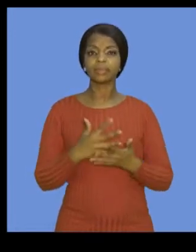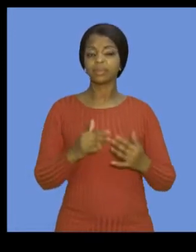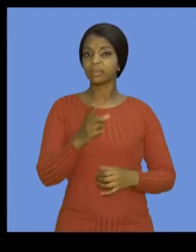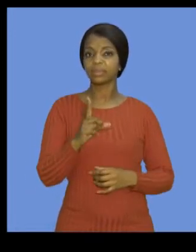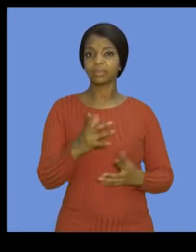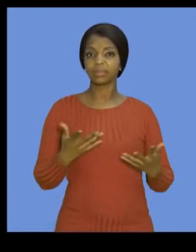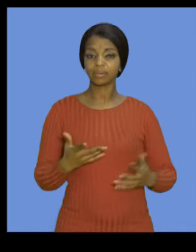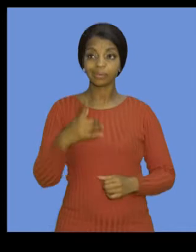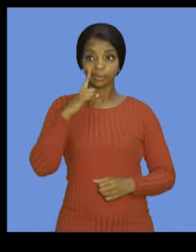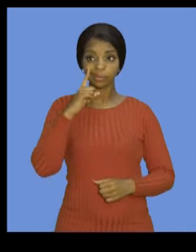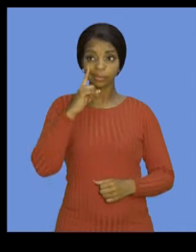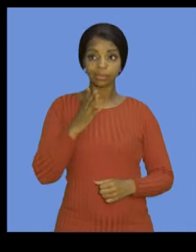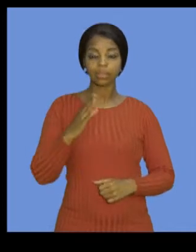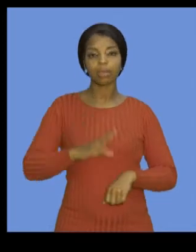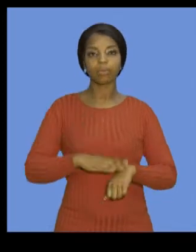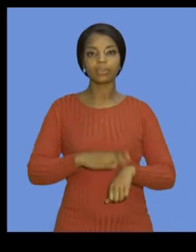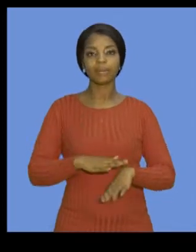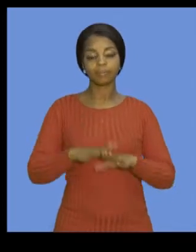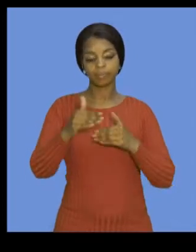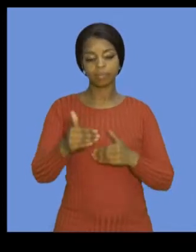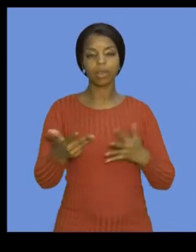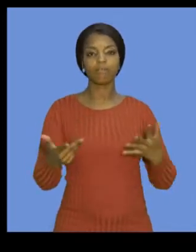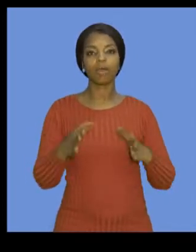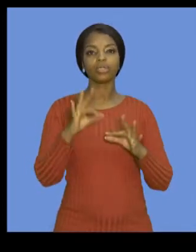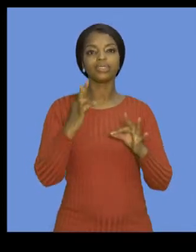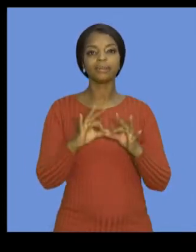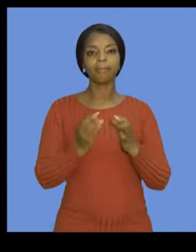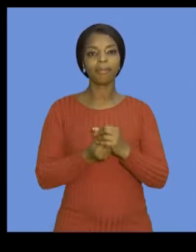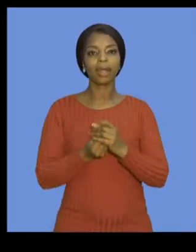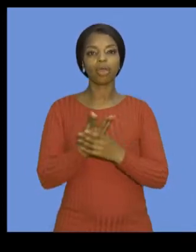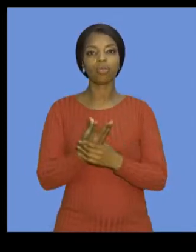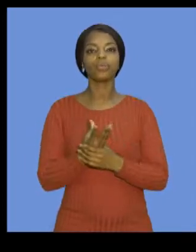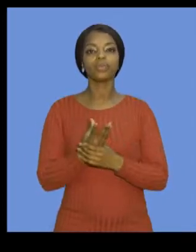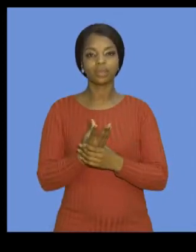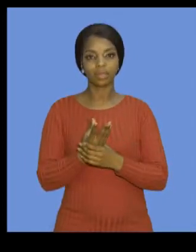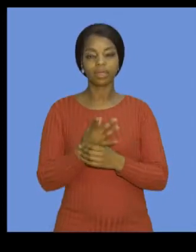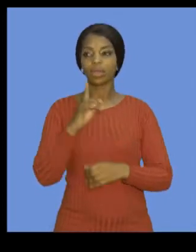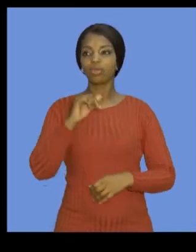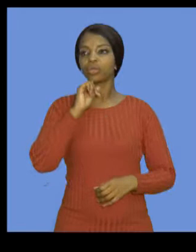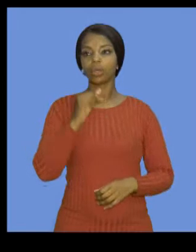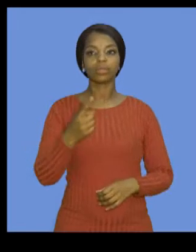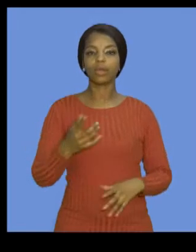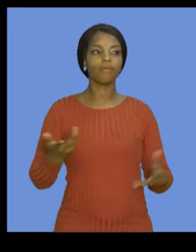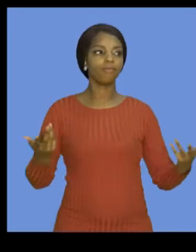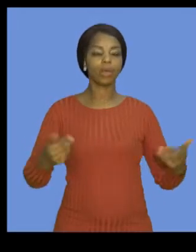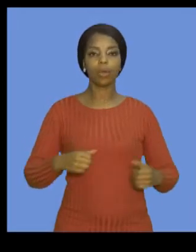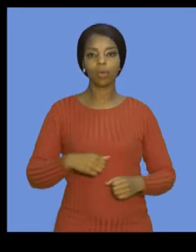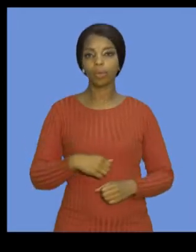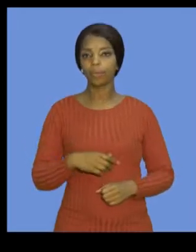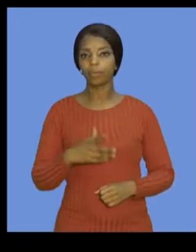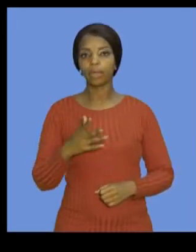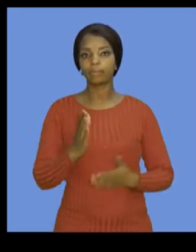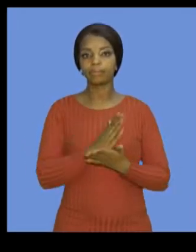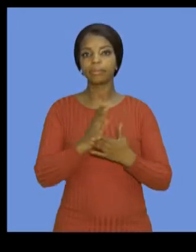exactly the term and length of time with simple growth and not necessarily a piggy bank or a